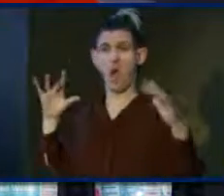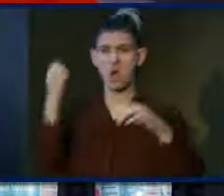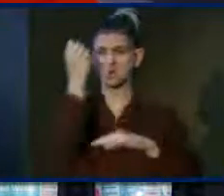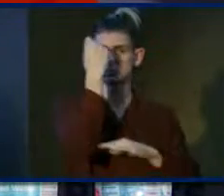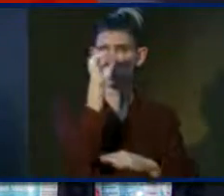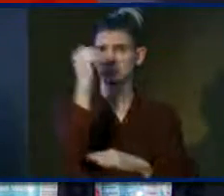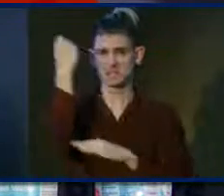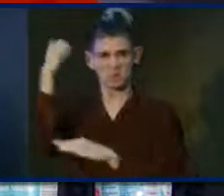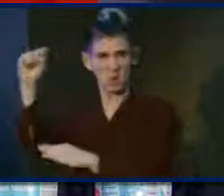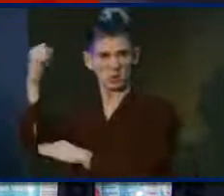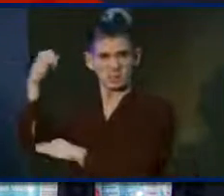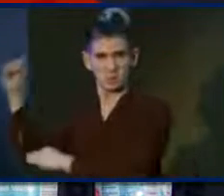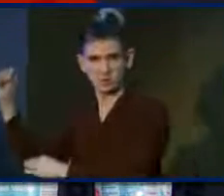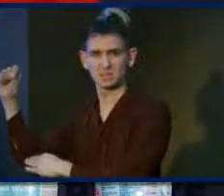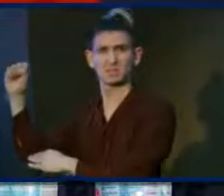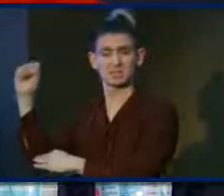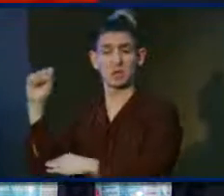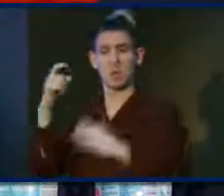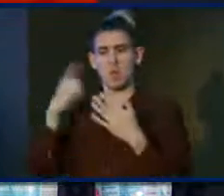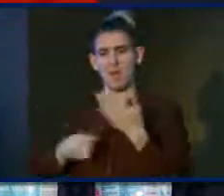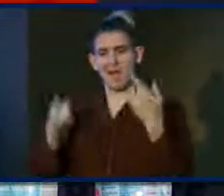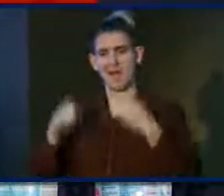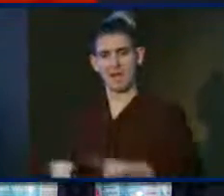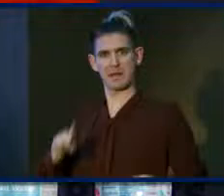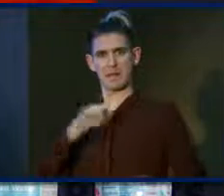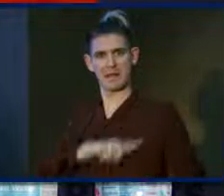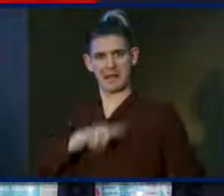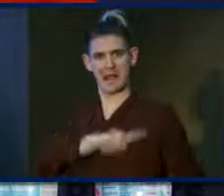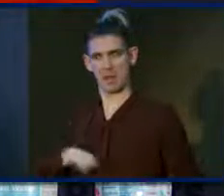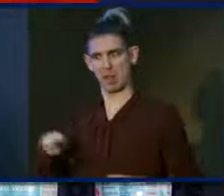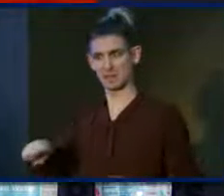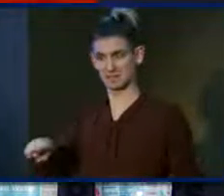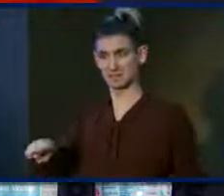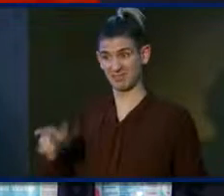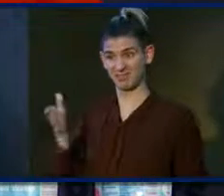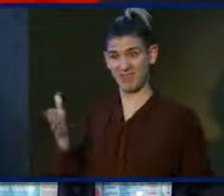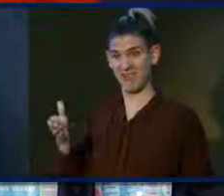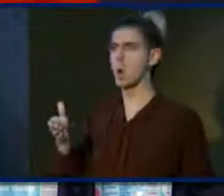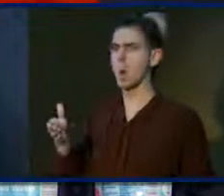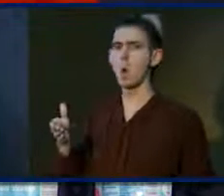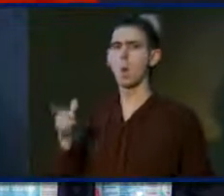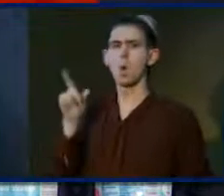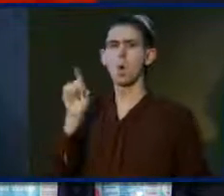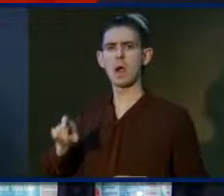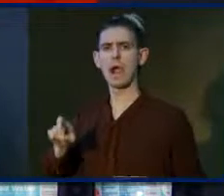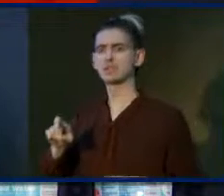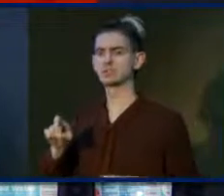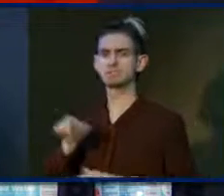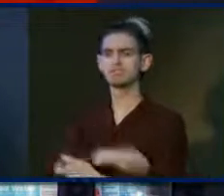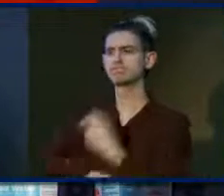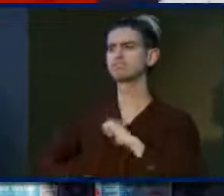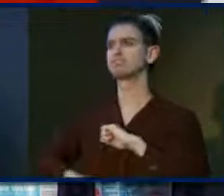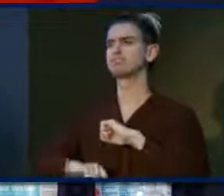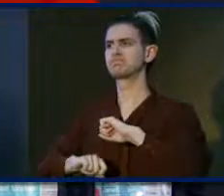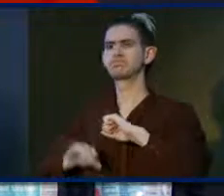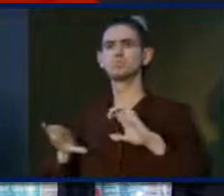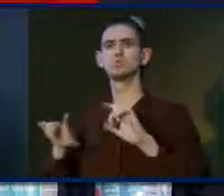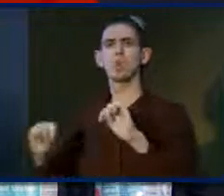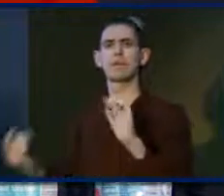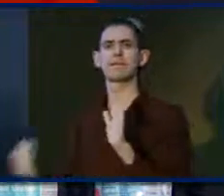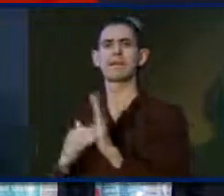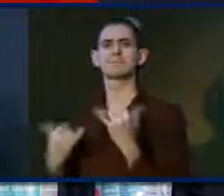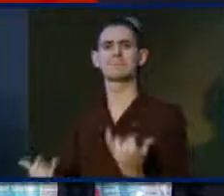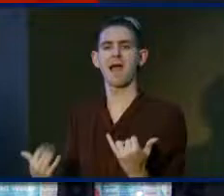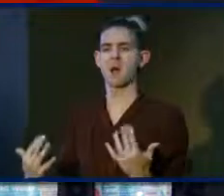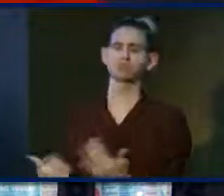what took place in Minneapolis. And we have to do that again now. We have to, you know, they only